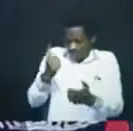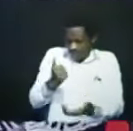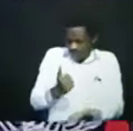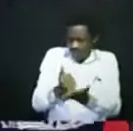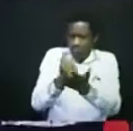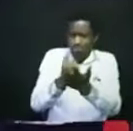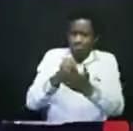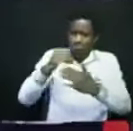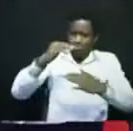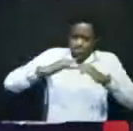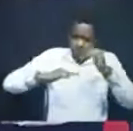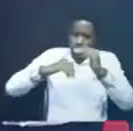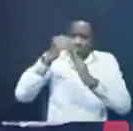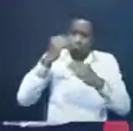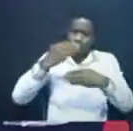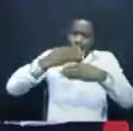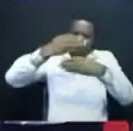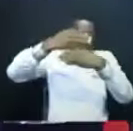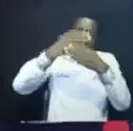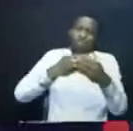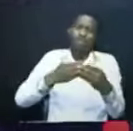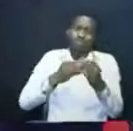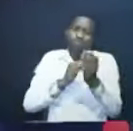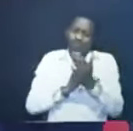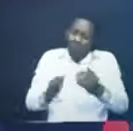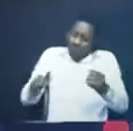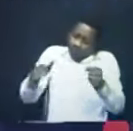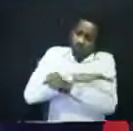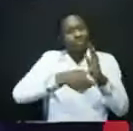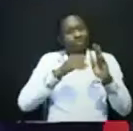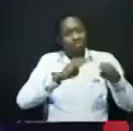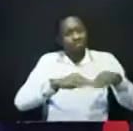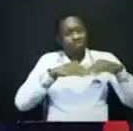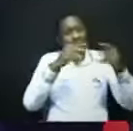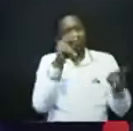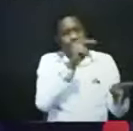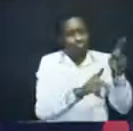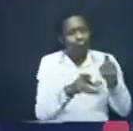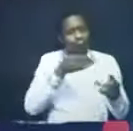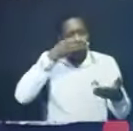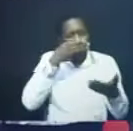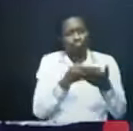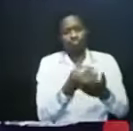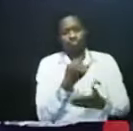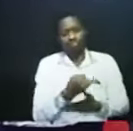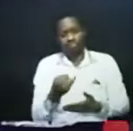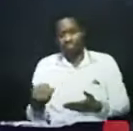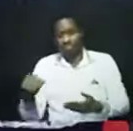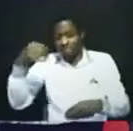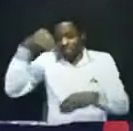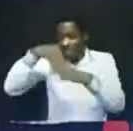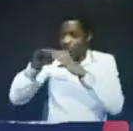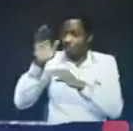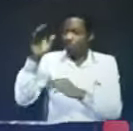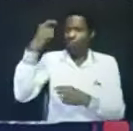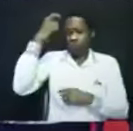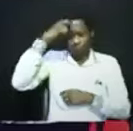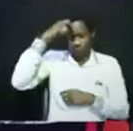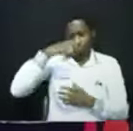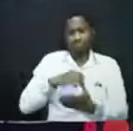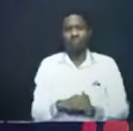holistically. It gives us inheritance through the wisdom it provides. And we